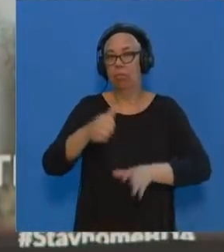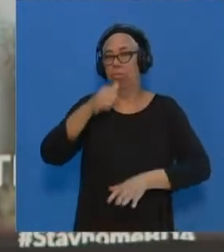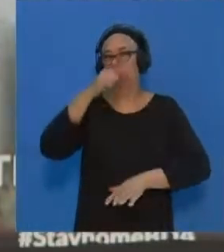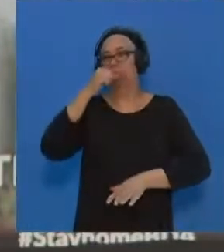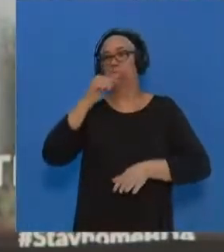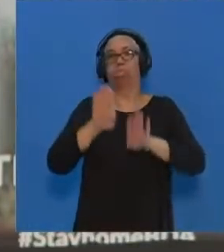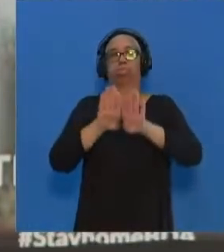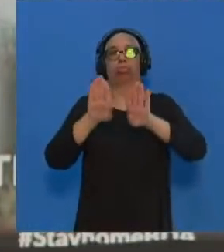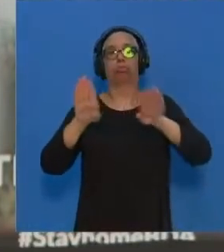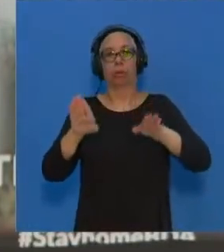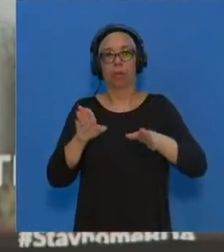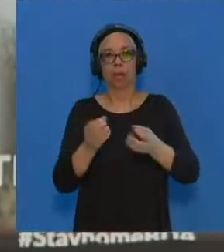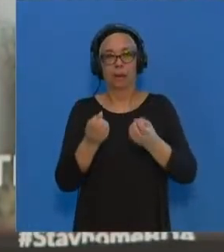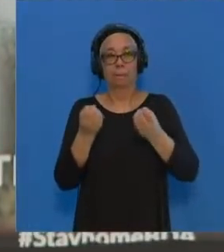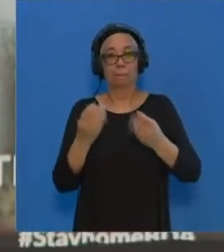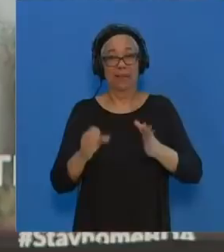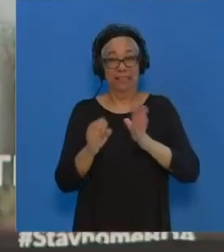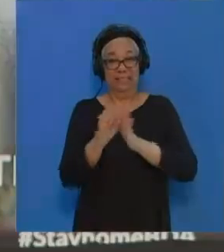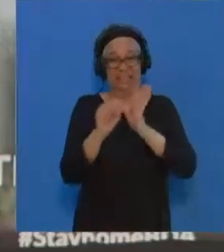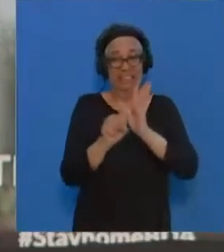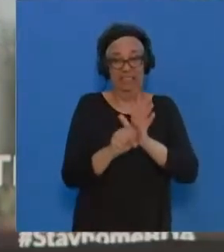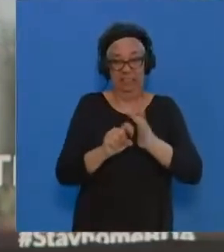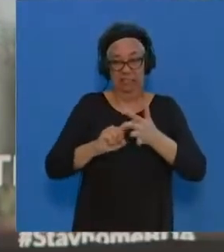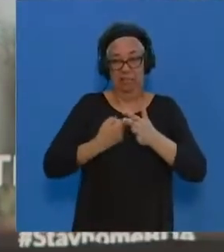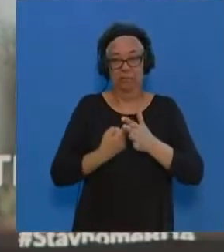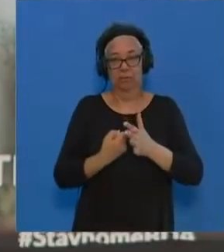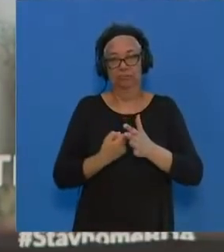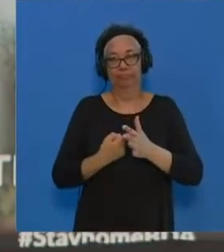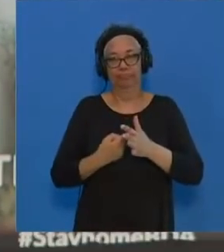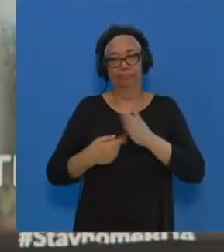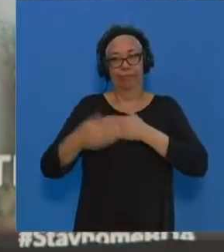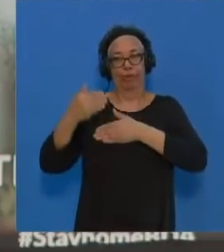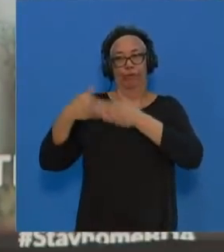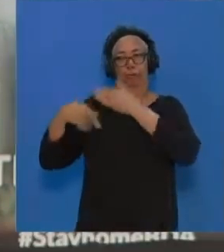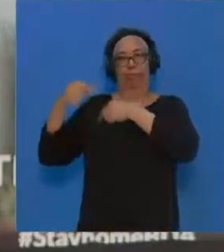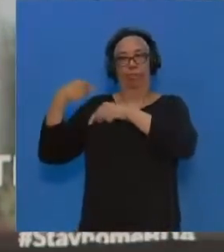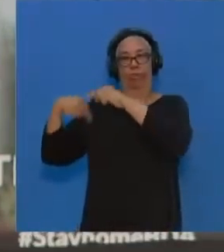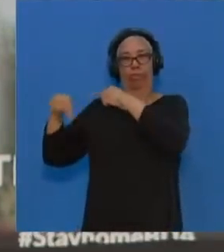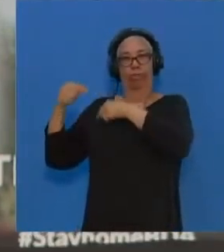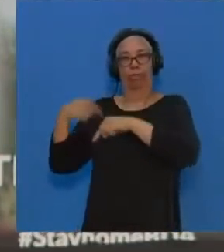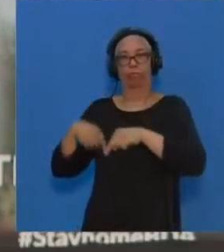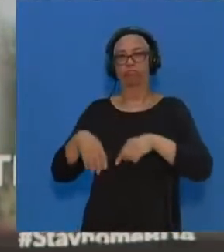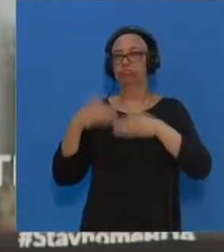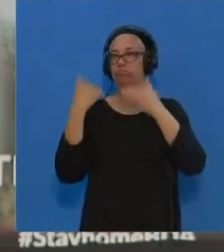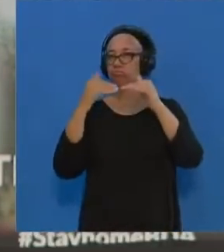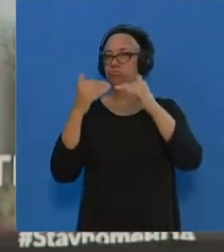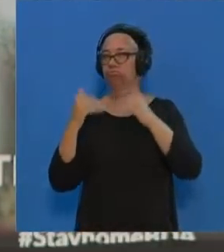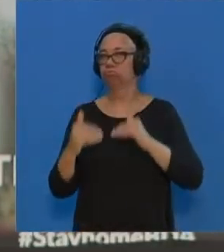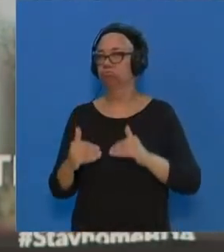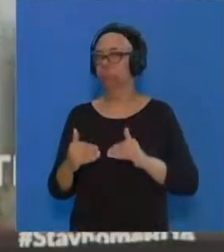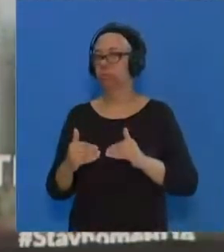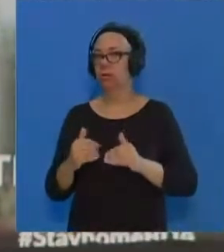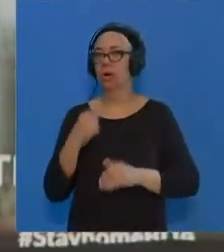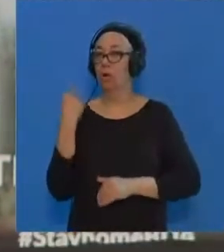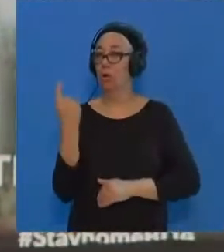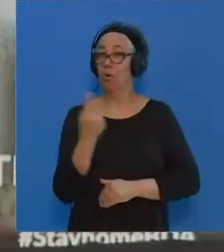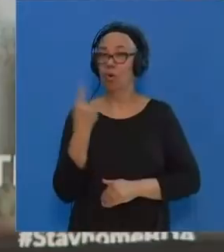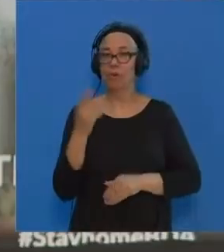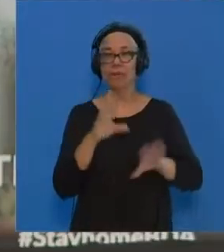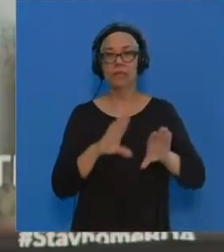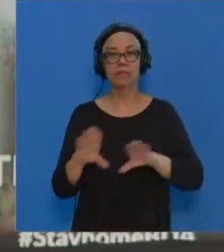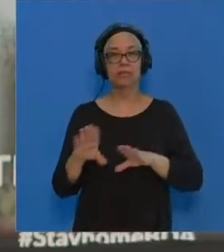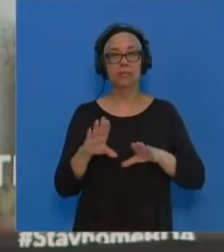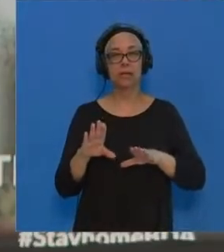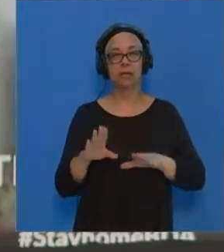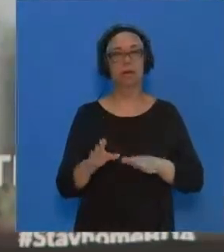and we've seen a number of states start to roll back those restrictions. So we have always done these things in